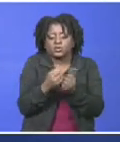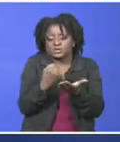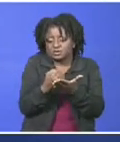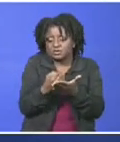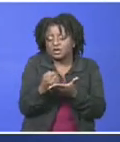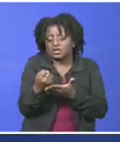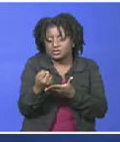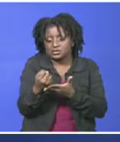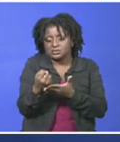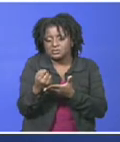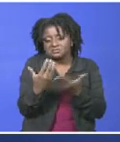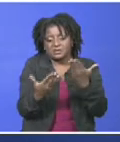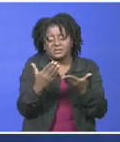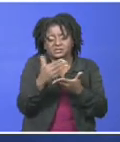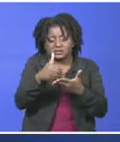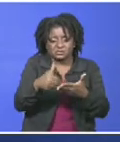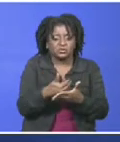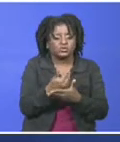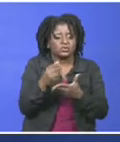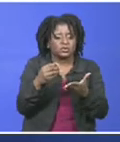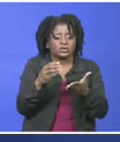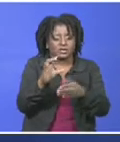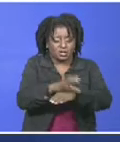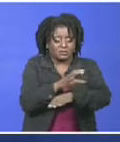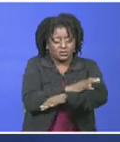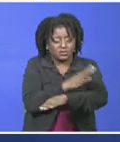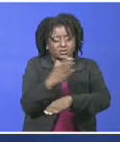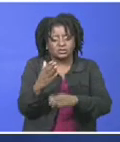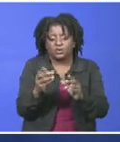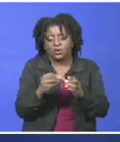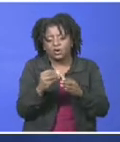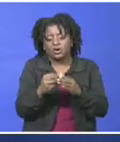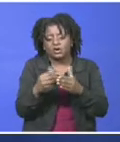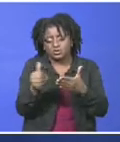with maybe some new computers or new equipment. We've recently had